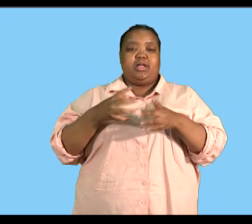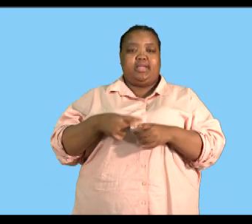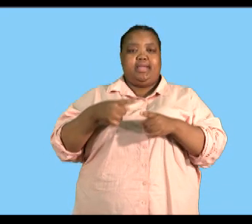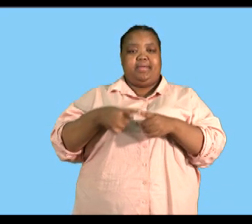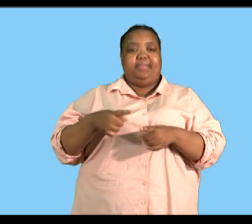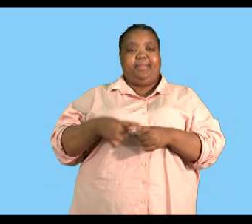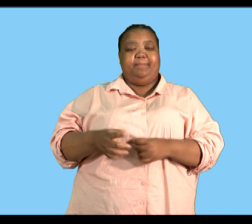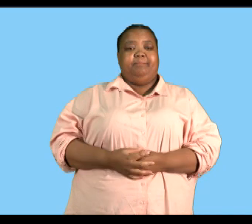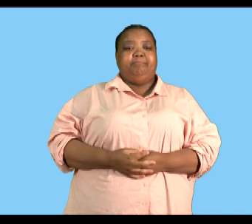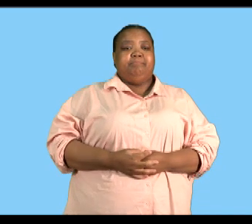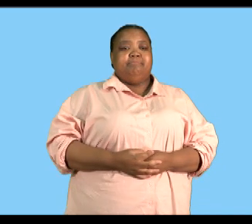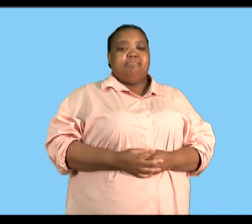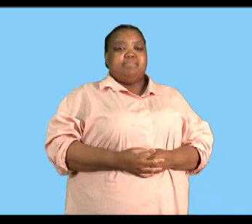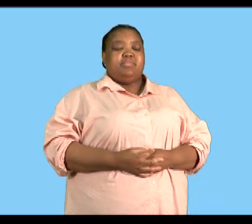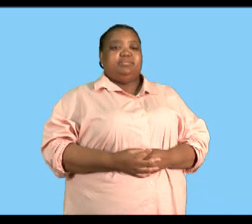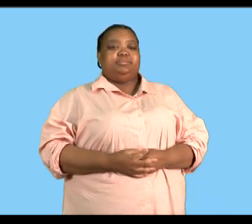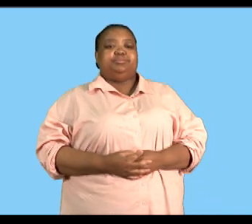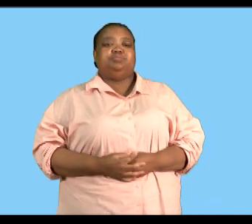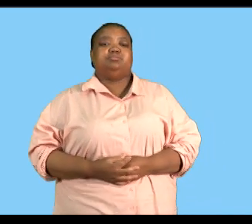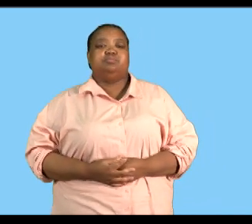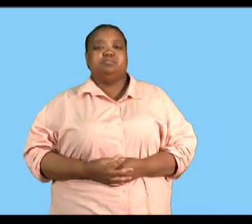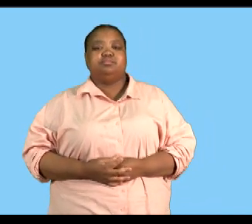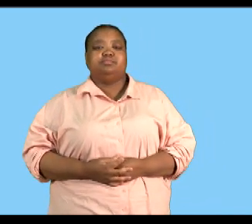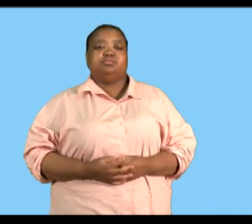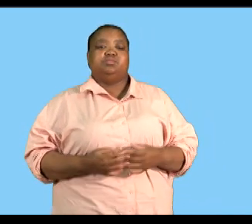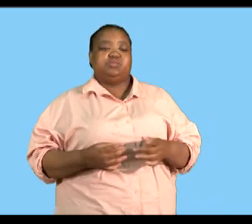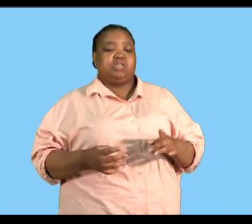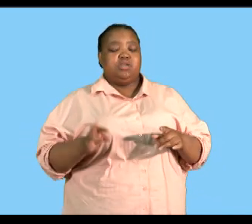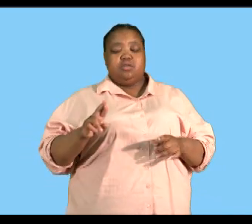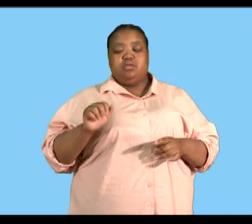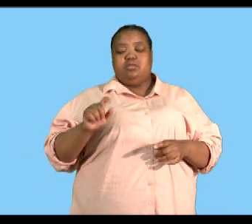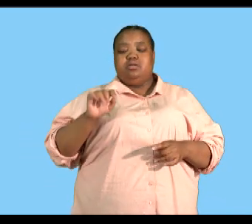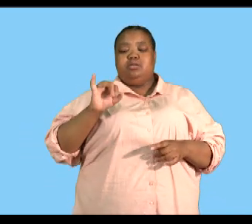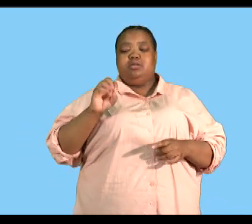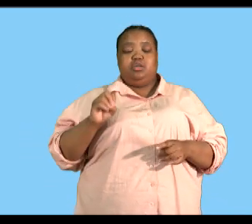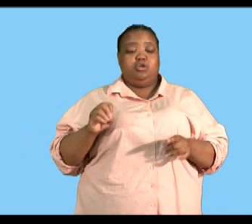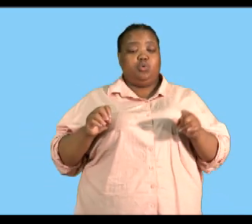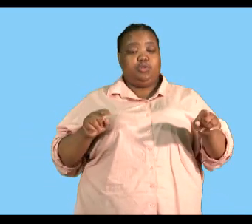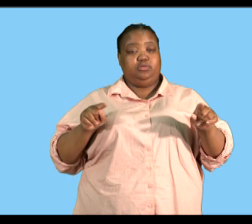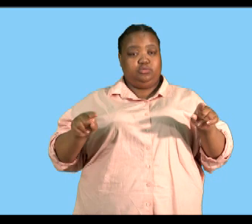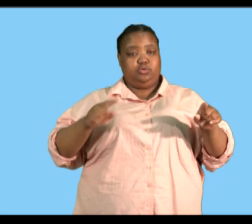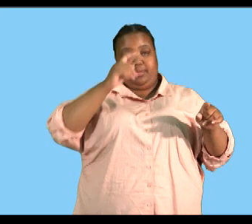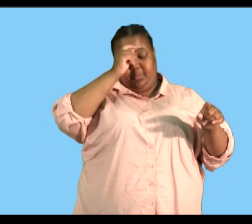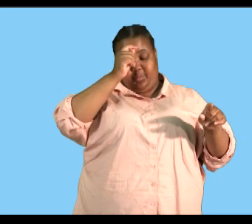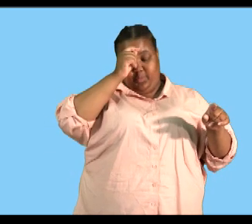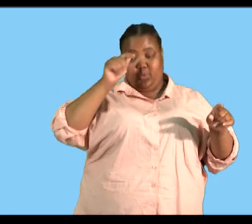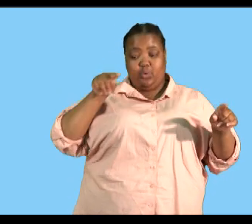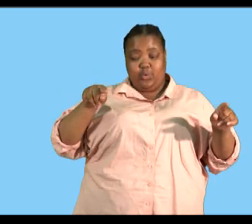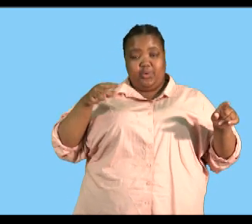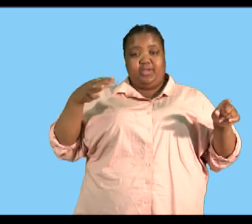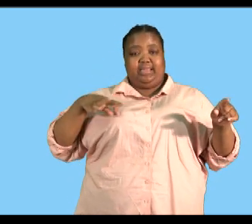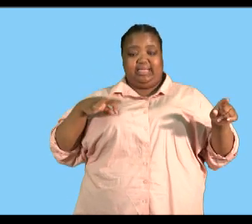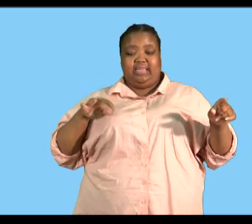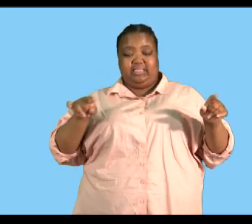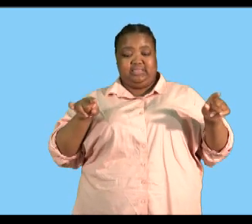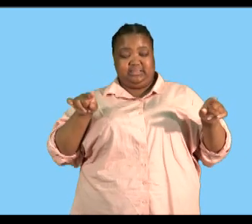now having these two ratios, it simply means that when we add the value of the number of boys and the value of the number